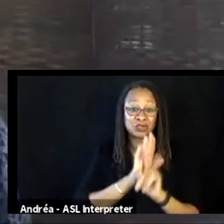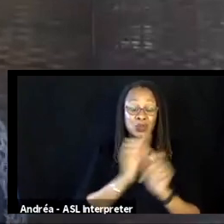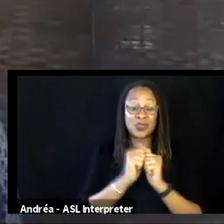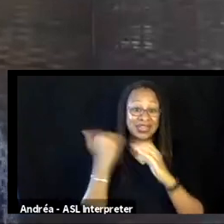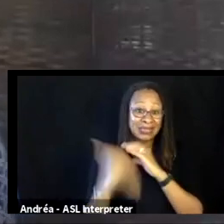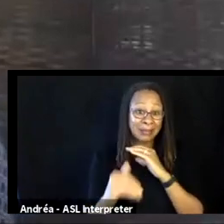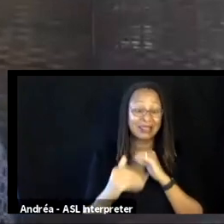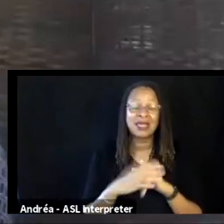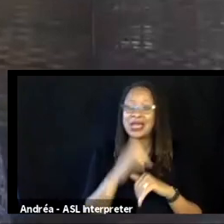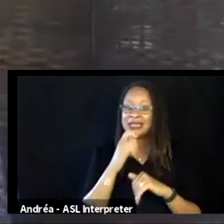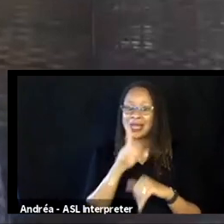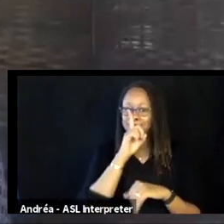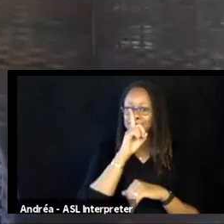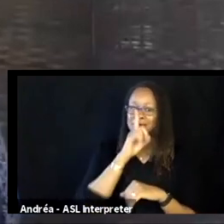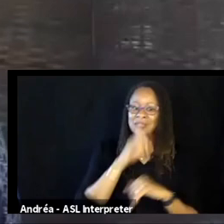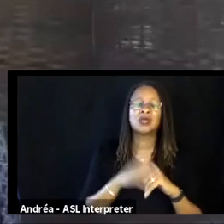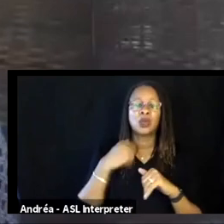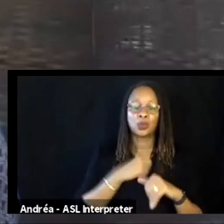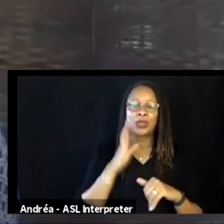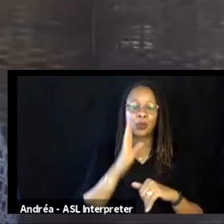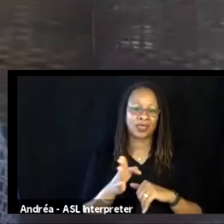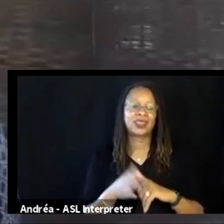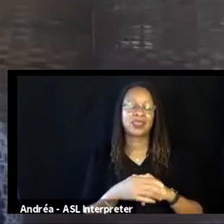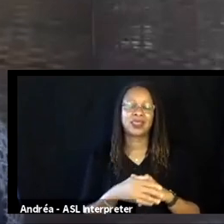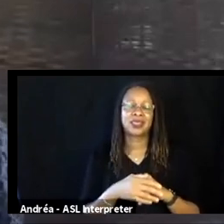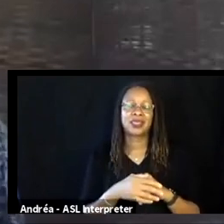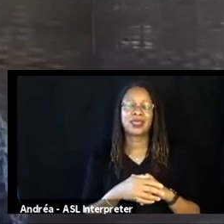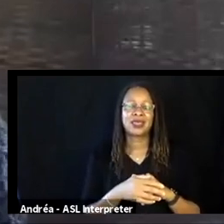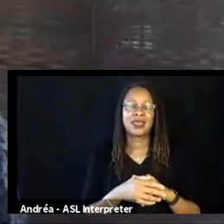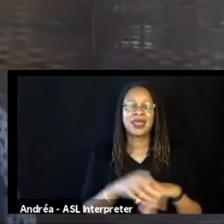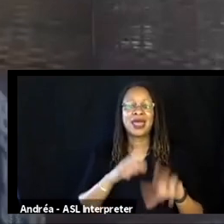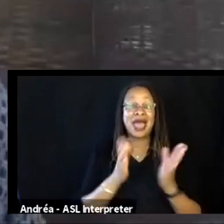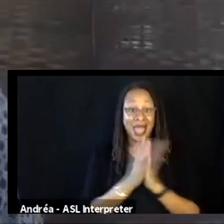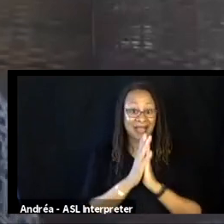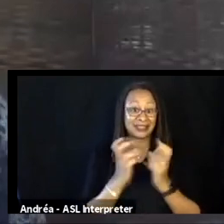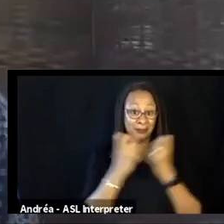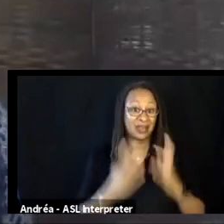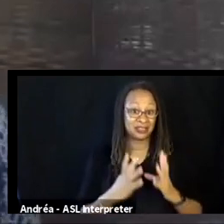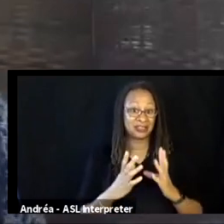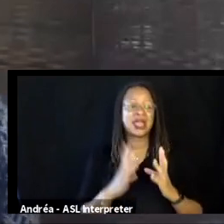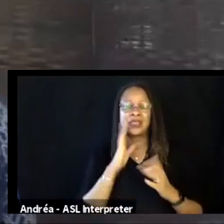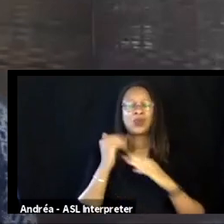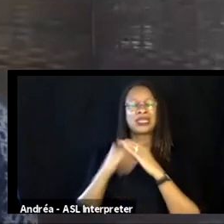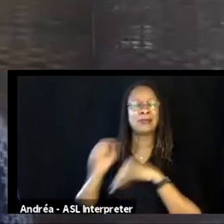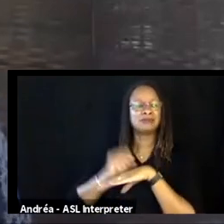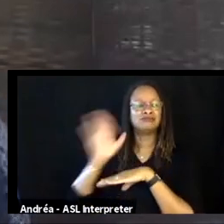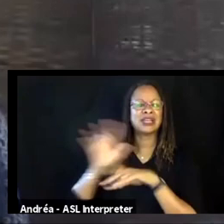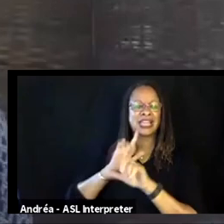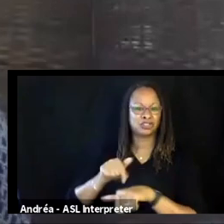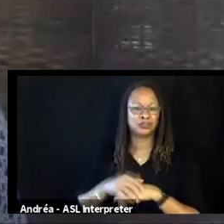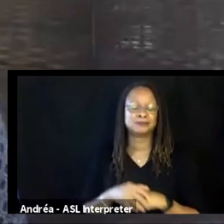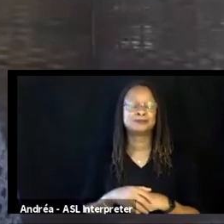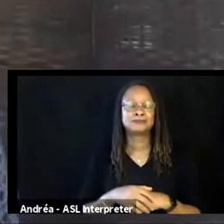email and not anonymous, we will ask the questions to our panelists and we will email you their response.